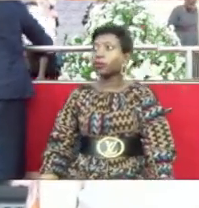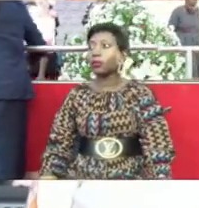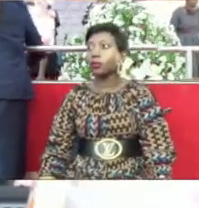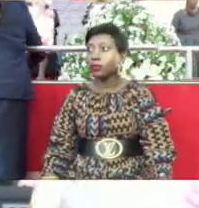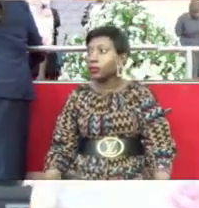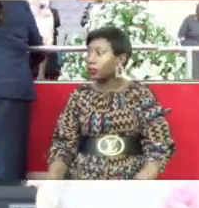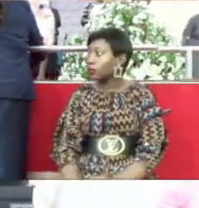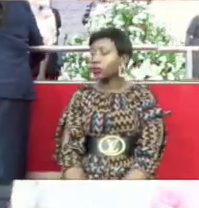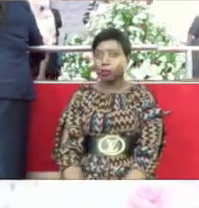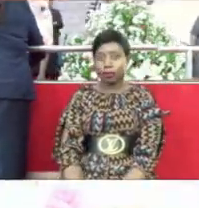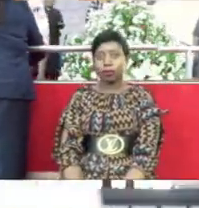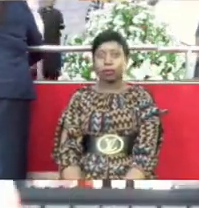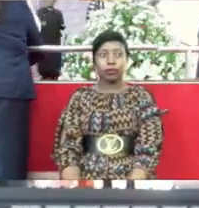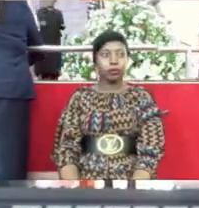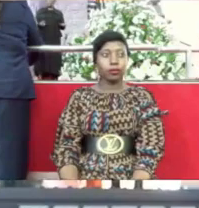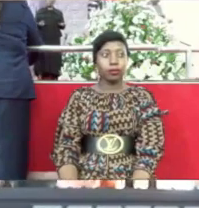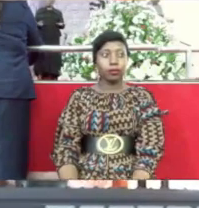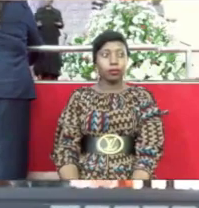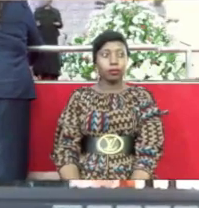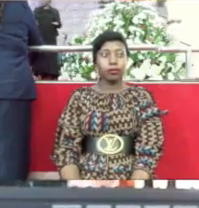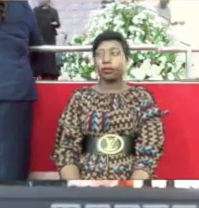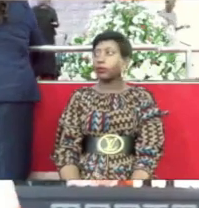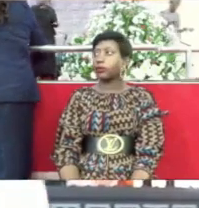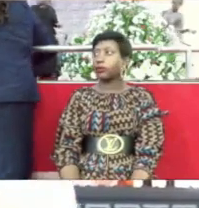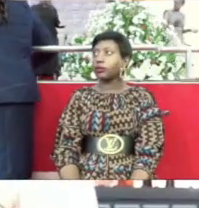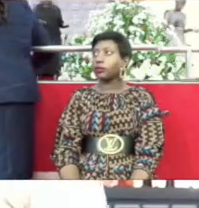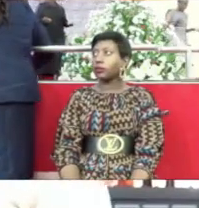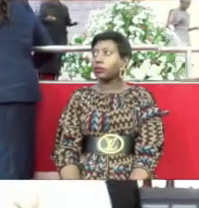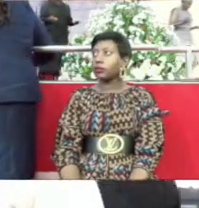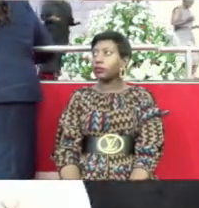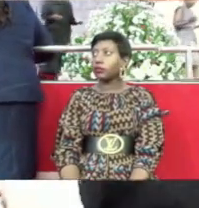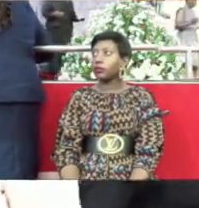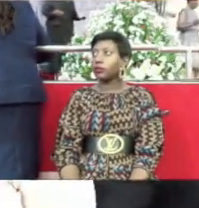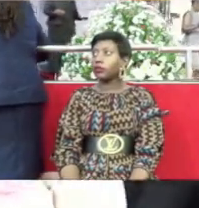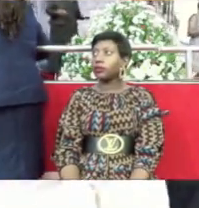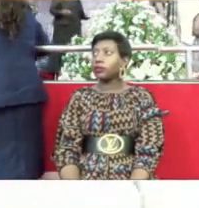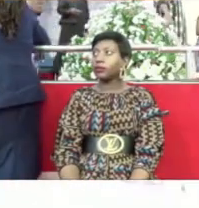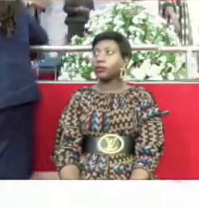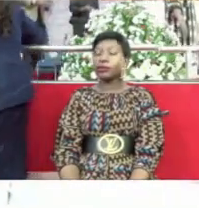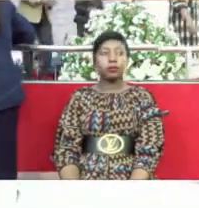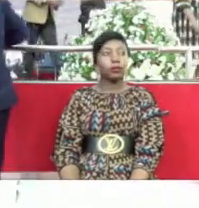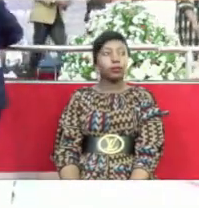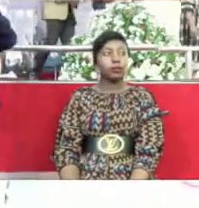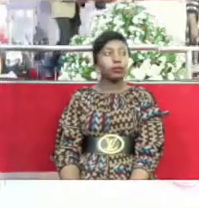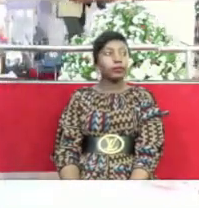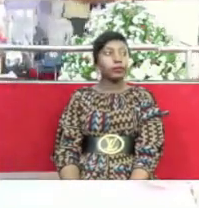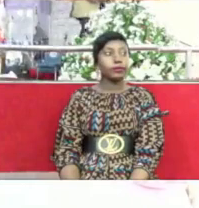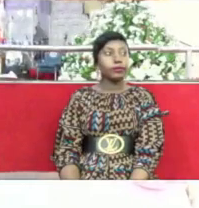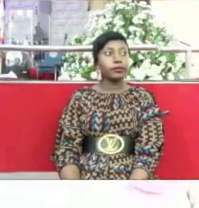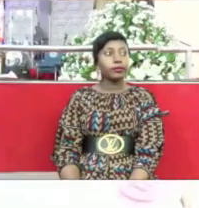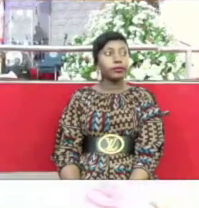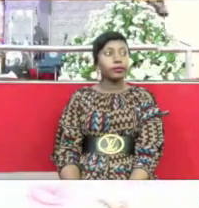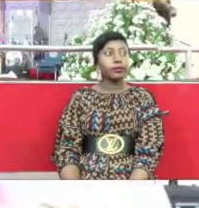uoga na ambayo alio nayo. Wengine musimame hapa, wengine watakuja kule, tutaanza kuwaombea katika jina la